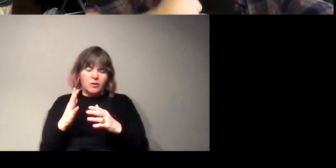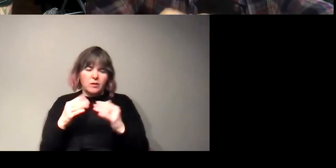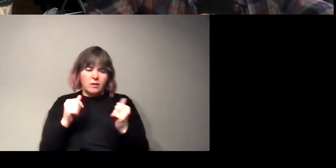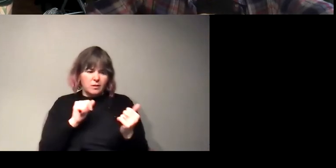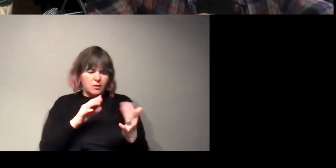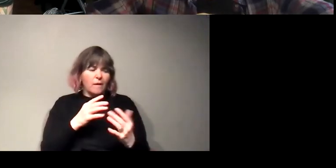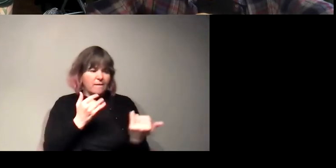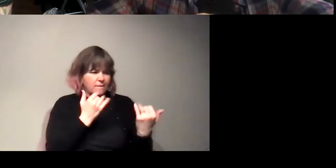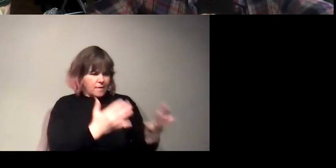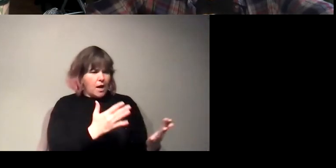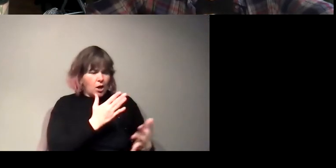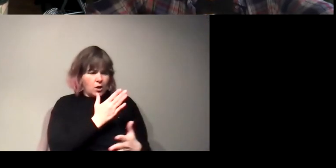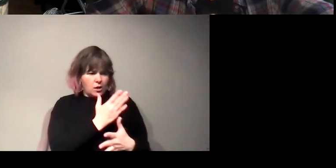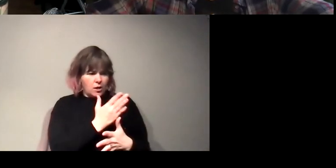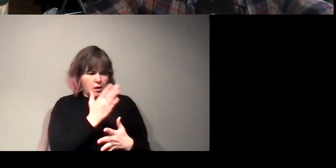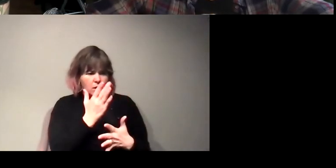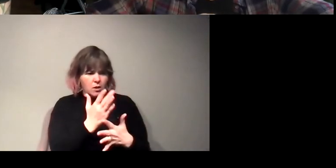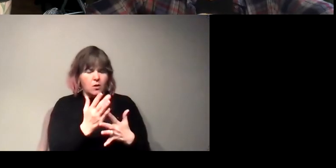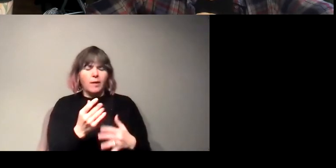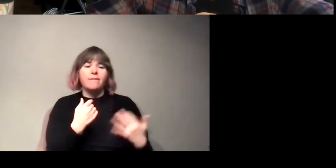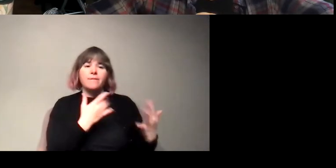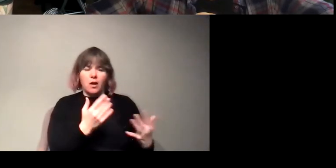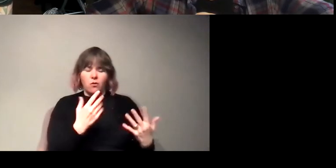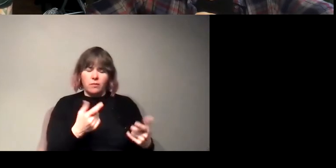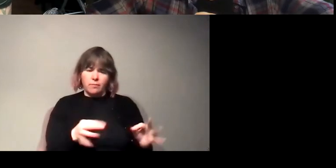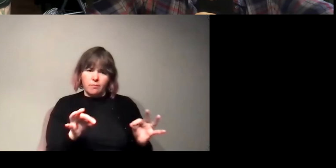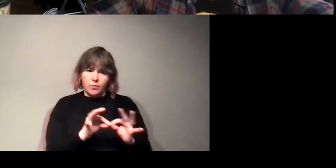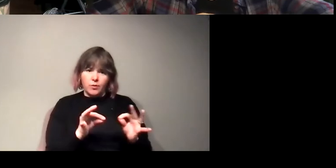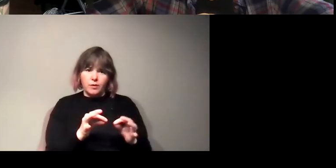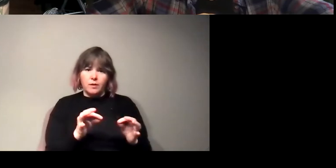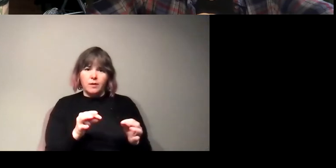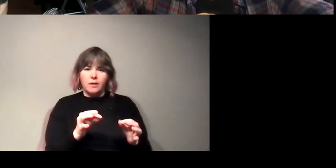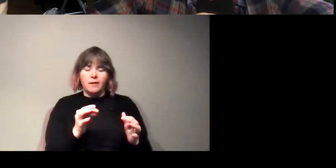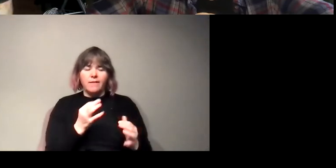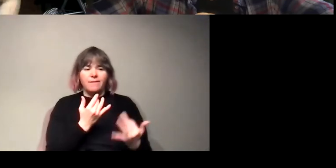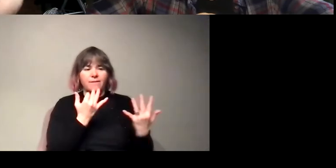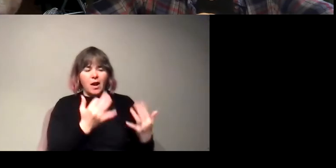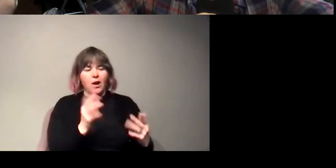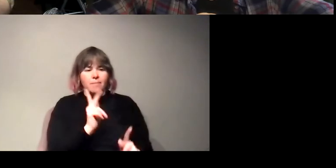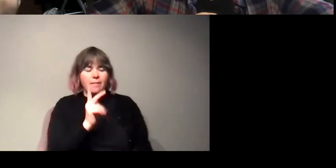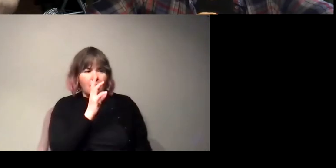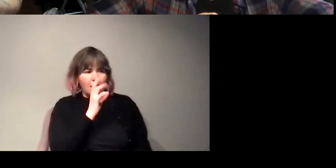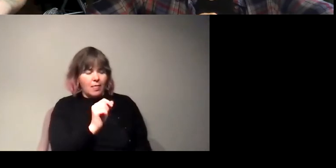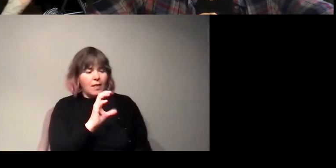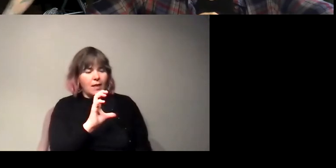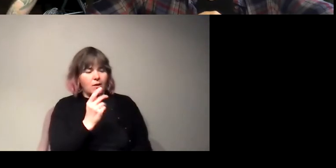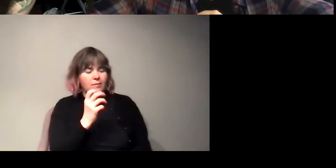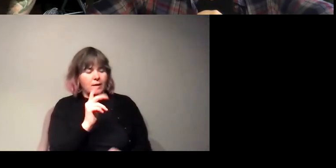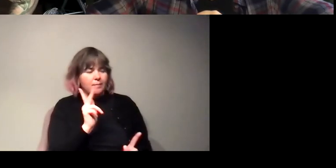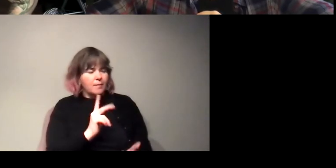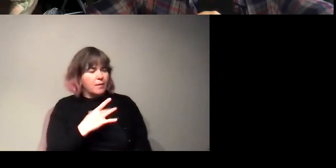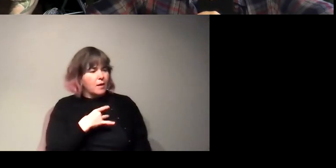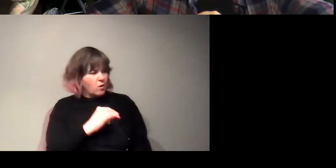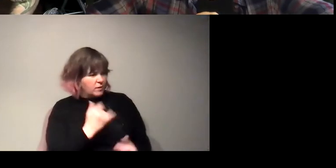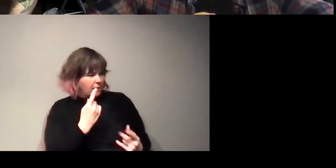Fire. So fire is a big one. It's what we like to call the charismatic one, because it's like really attractive and you see, oh, something's